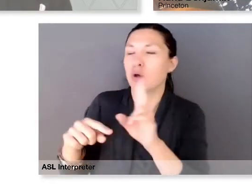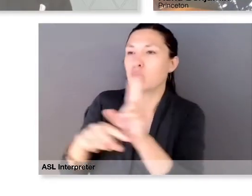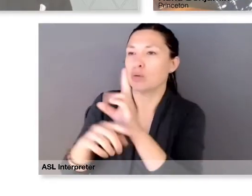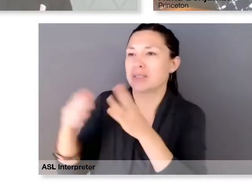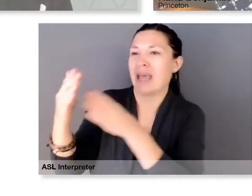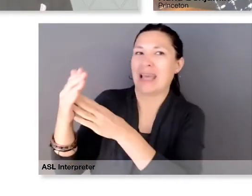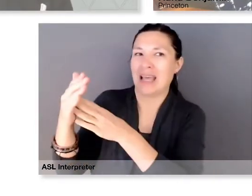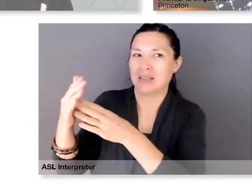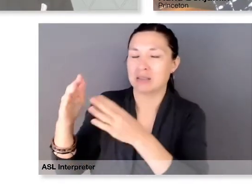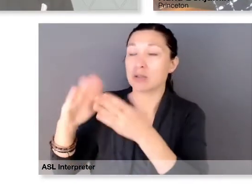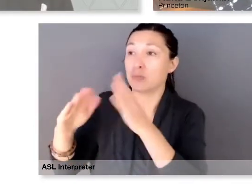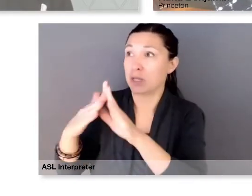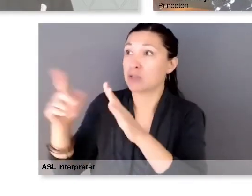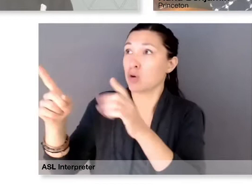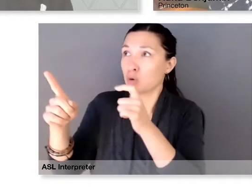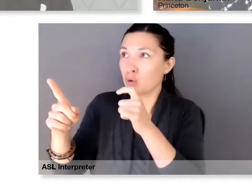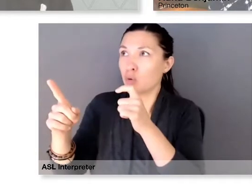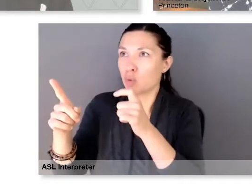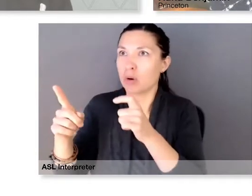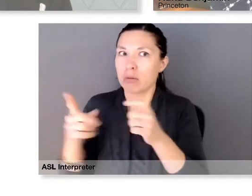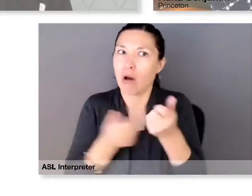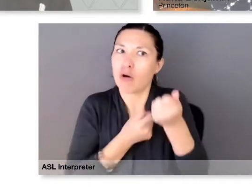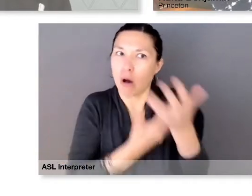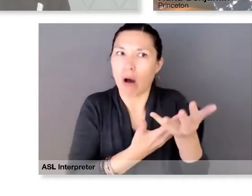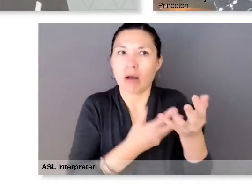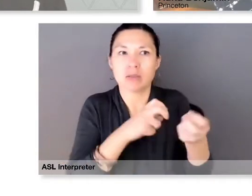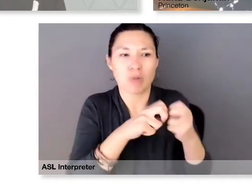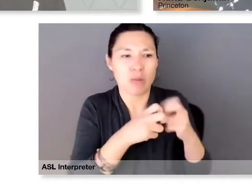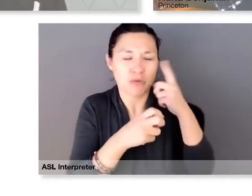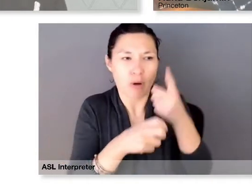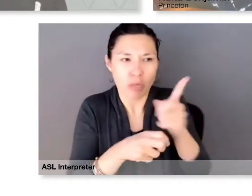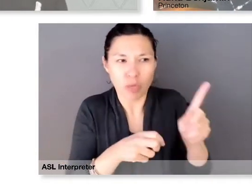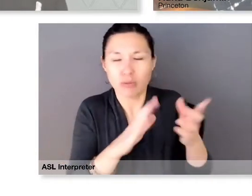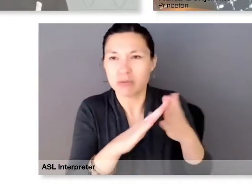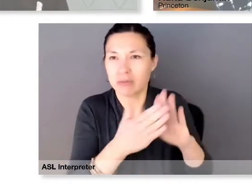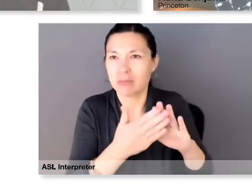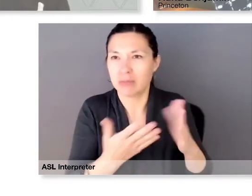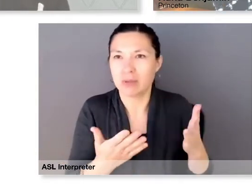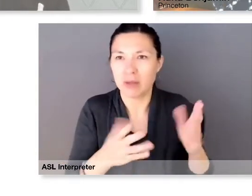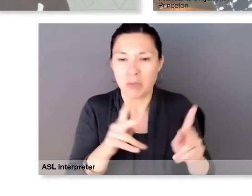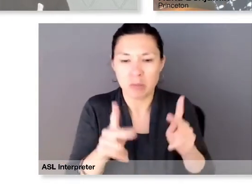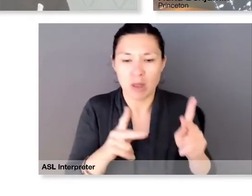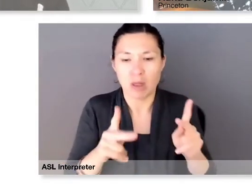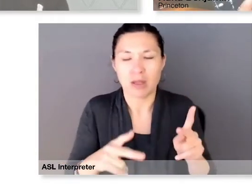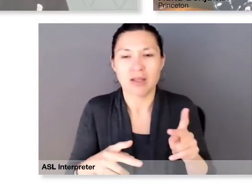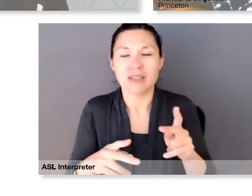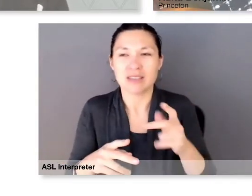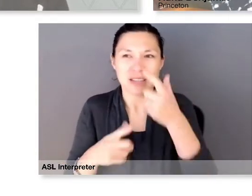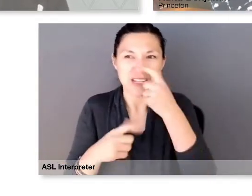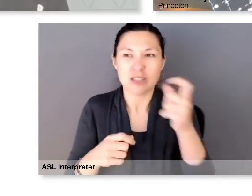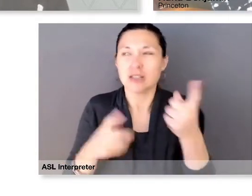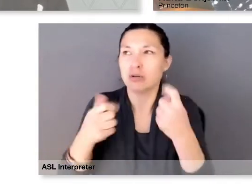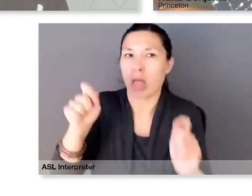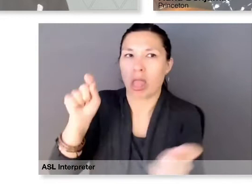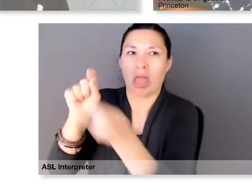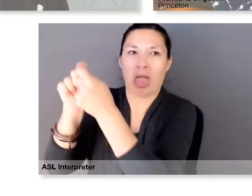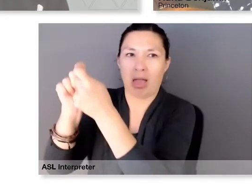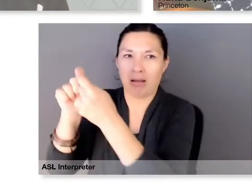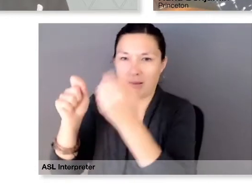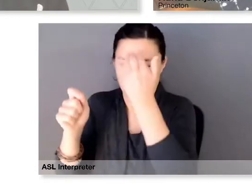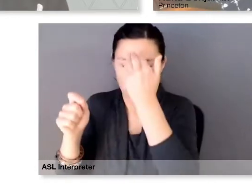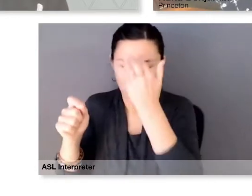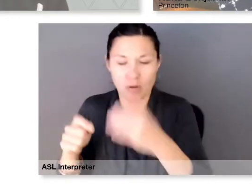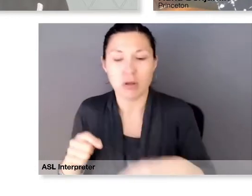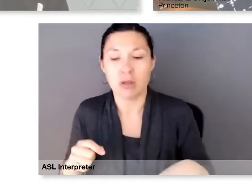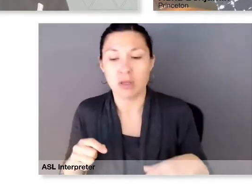same populations. And so there's examples like that kind of subversive turning of the digital tools that sometimes enroll